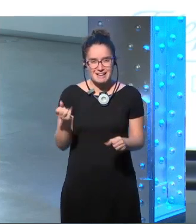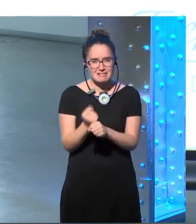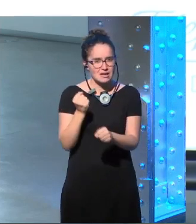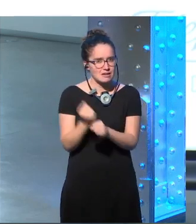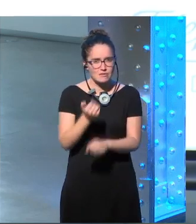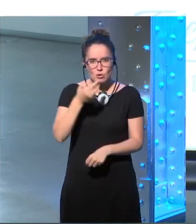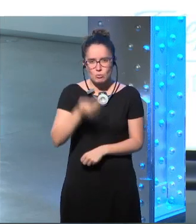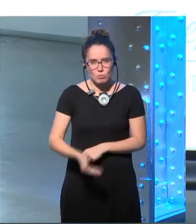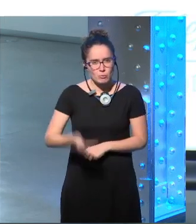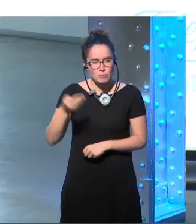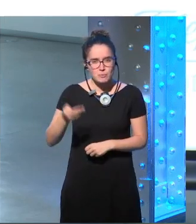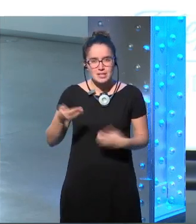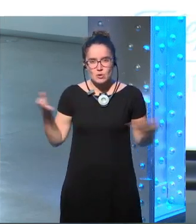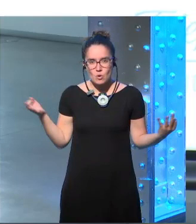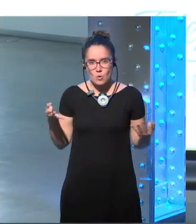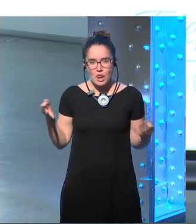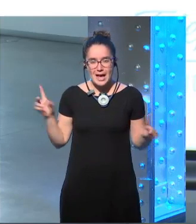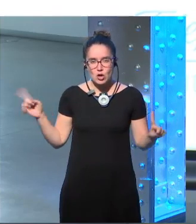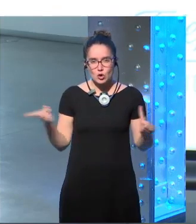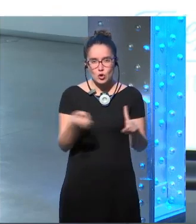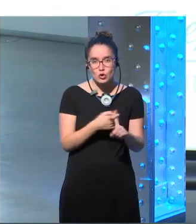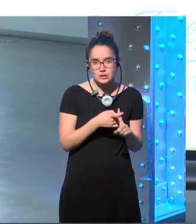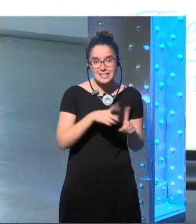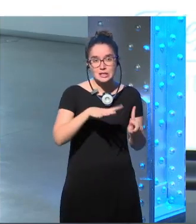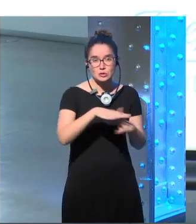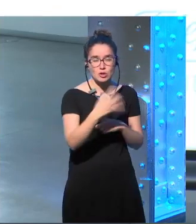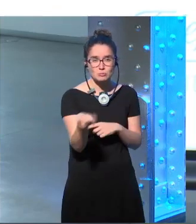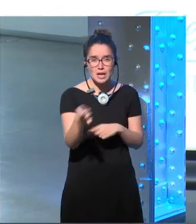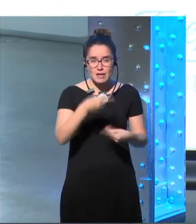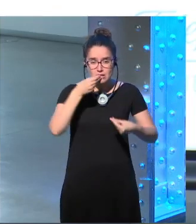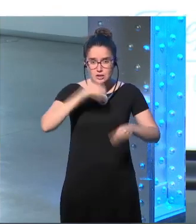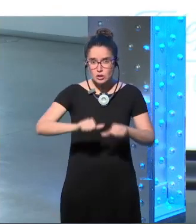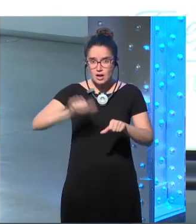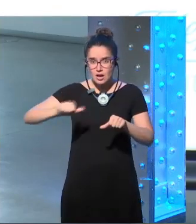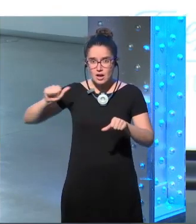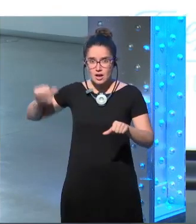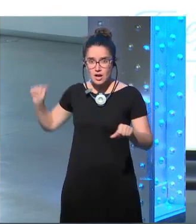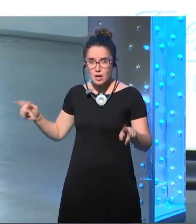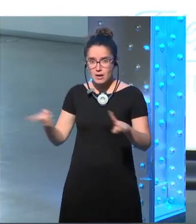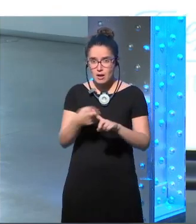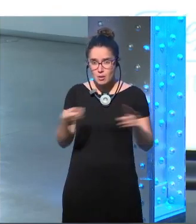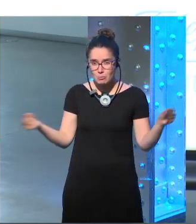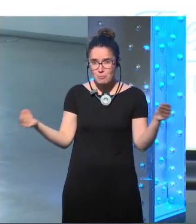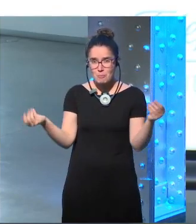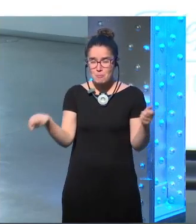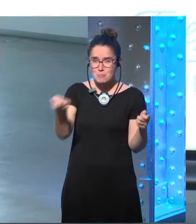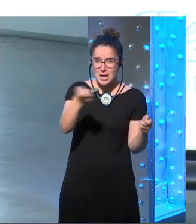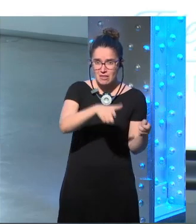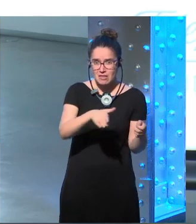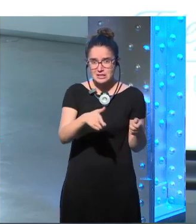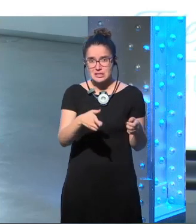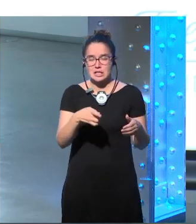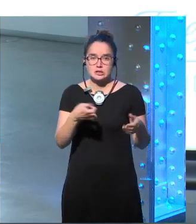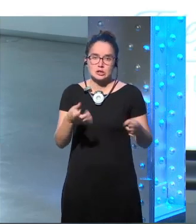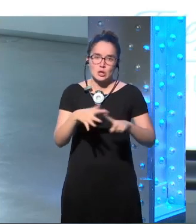historical parallels that actually fit with today. And at least when it comes to the economic trends, this time is